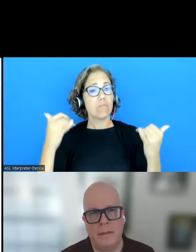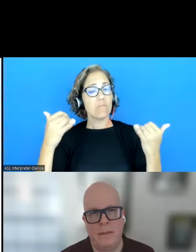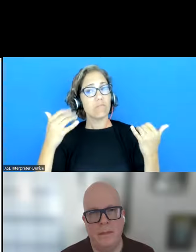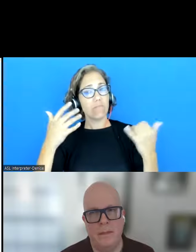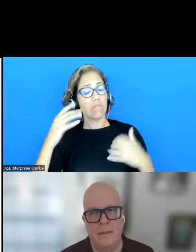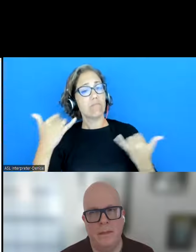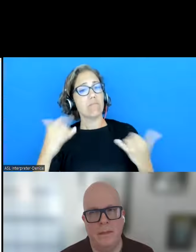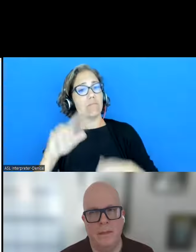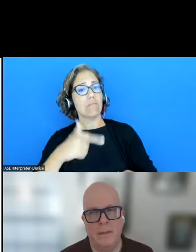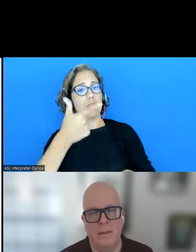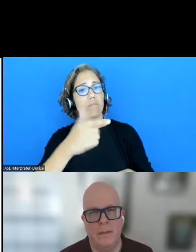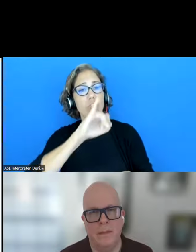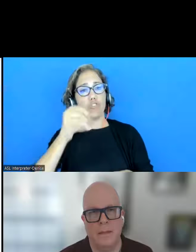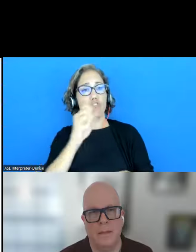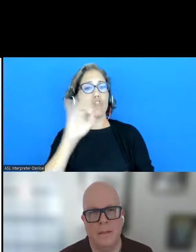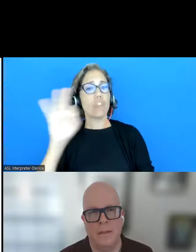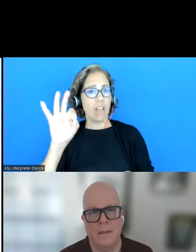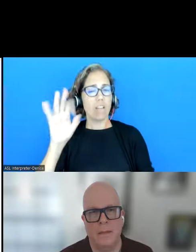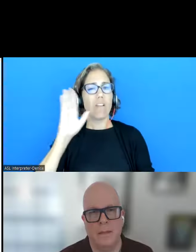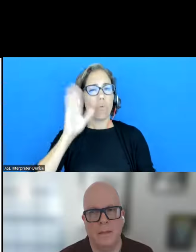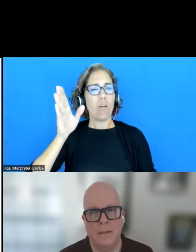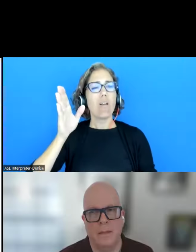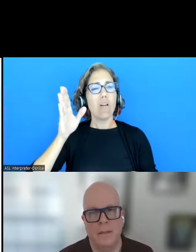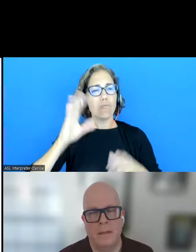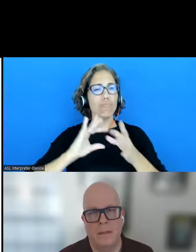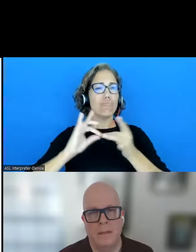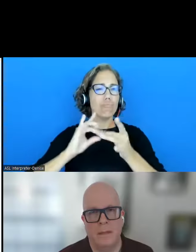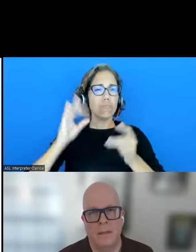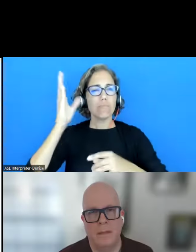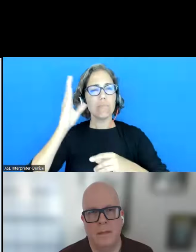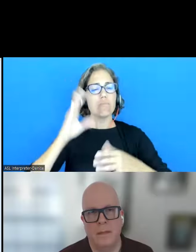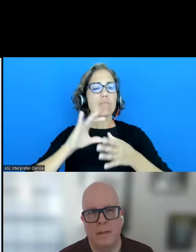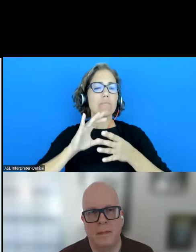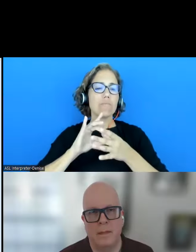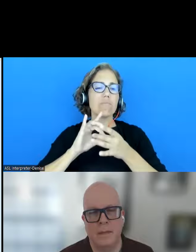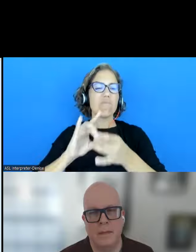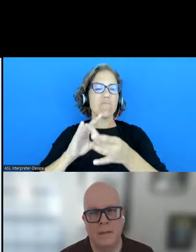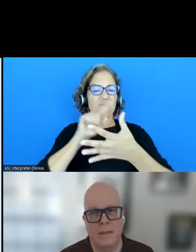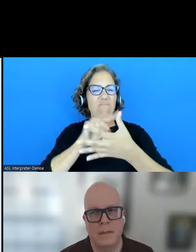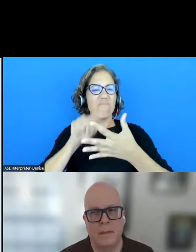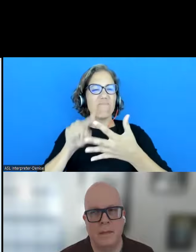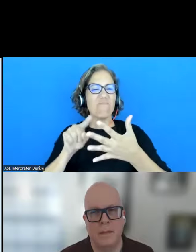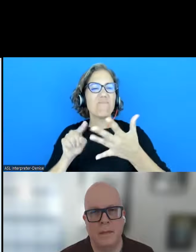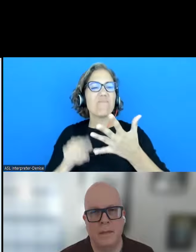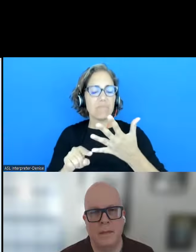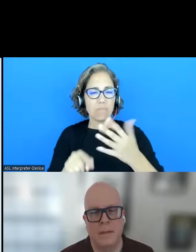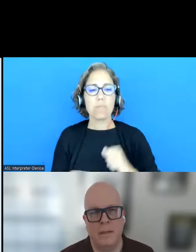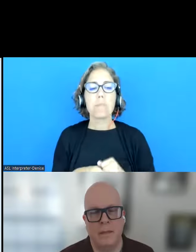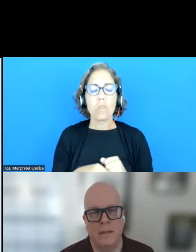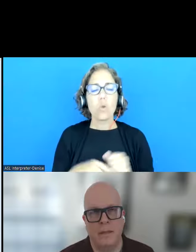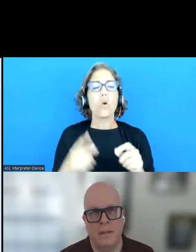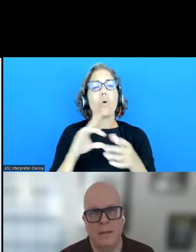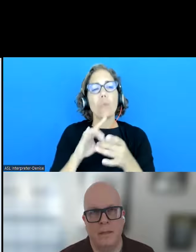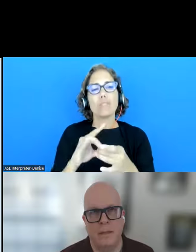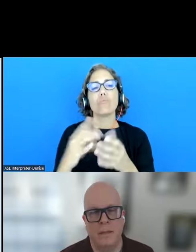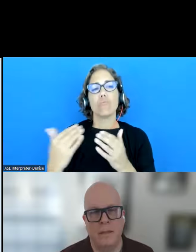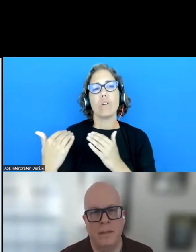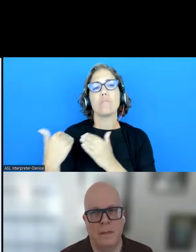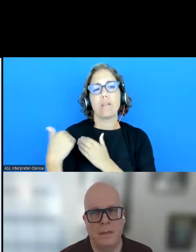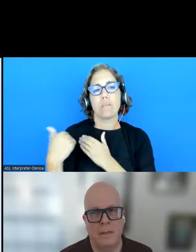will walk you through some of the aspects related to the responsibility of